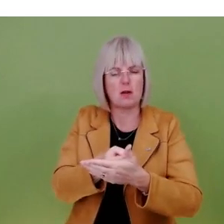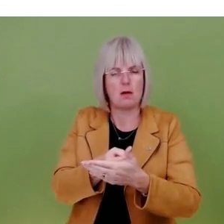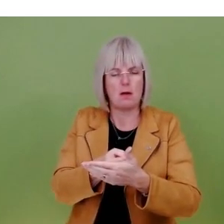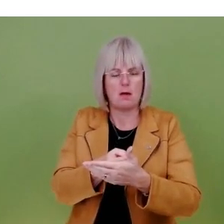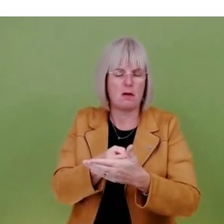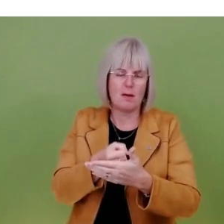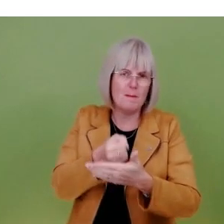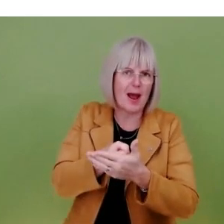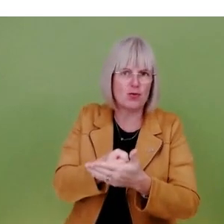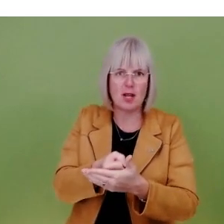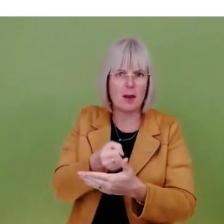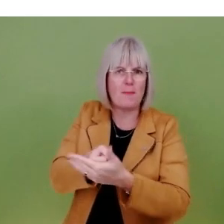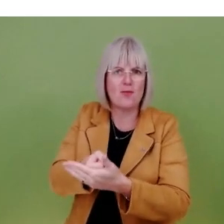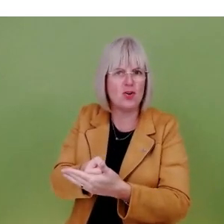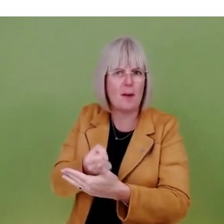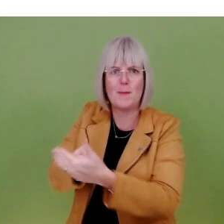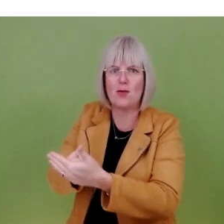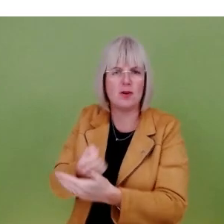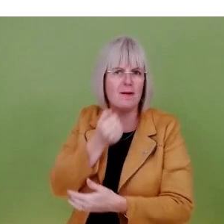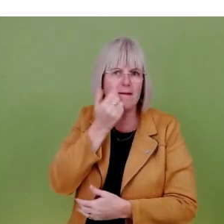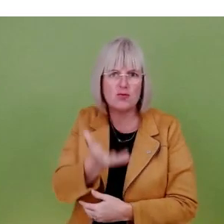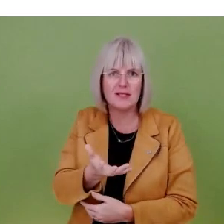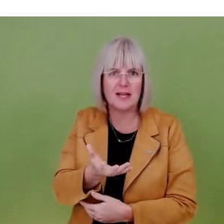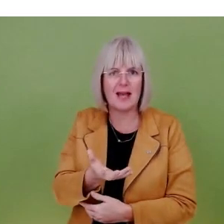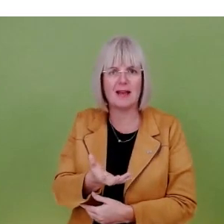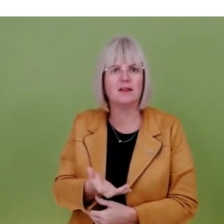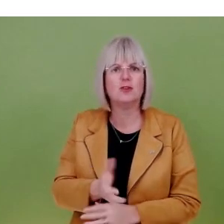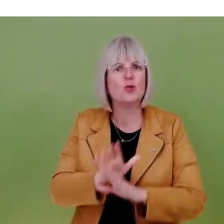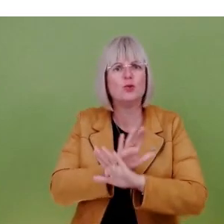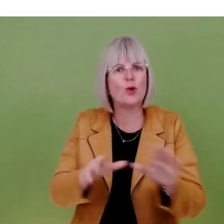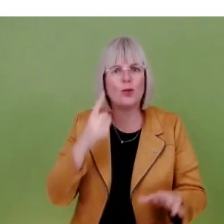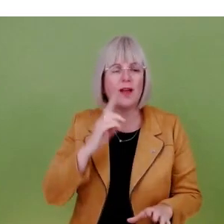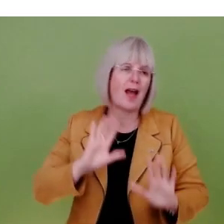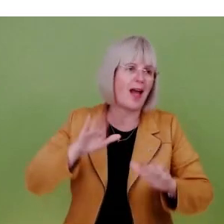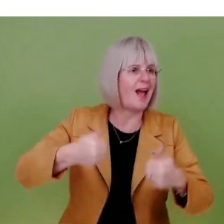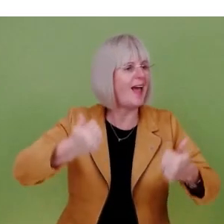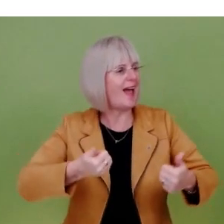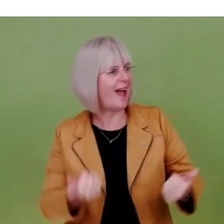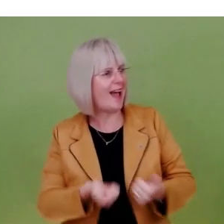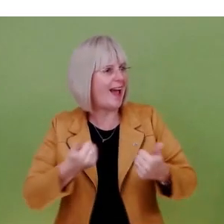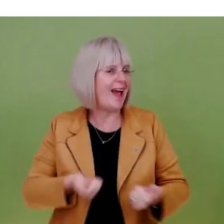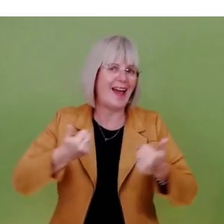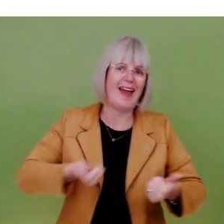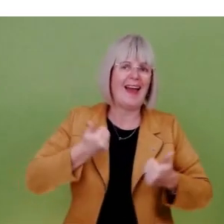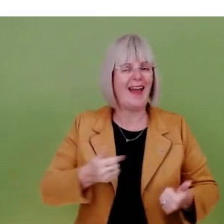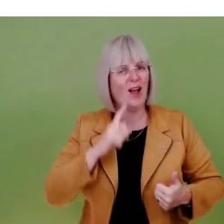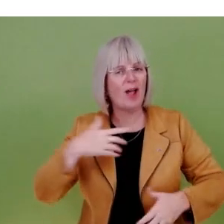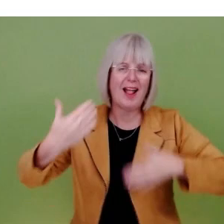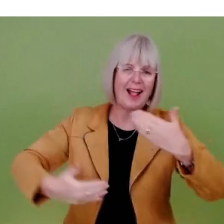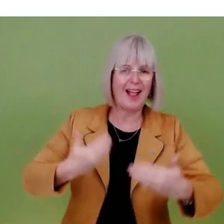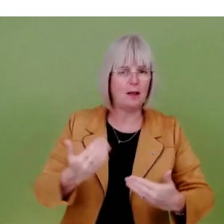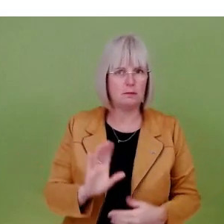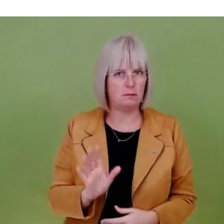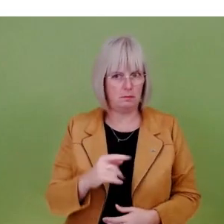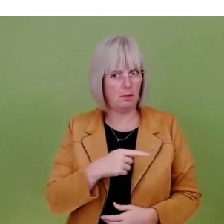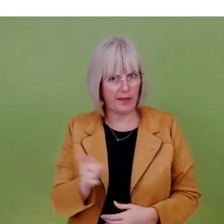know, it's not to say this is easy and, you know, you should just feel cheerful about it because it's all going to be okay, because, you know, these are really difficult things. I suppose coming from what